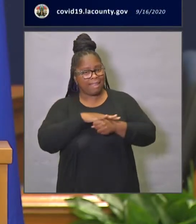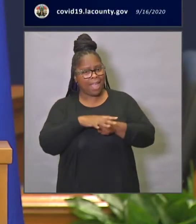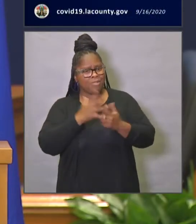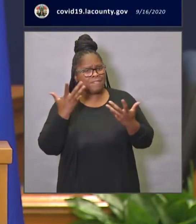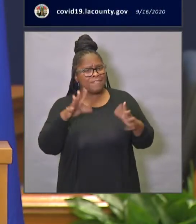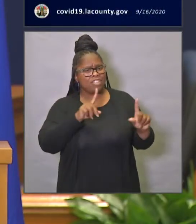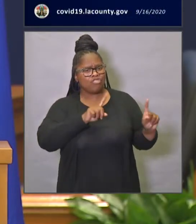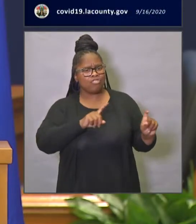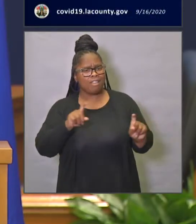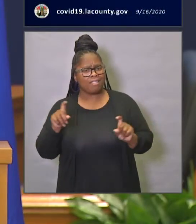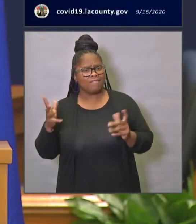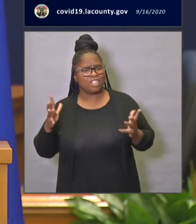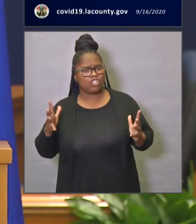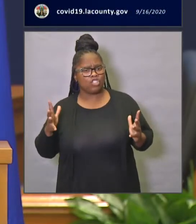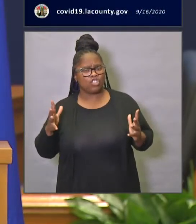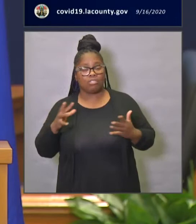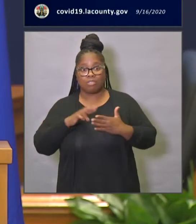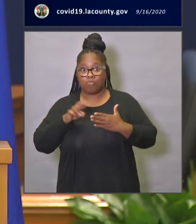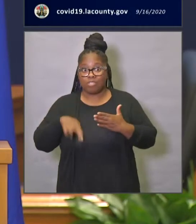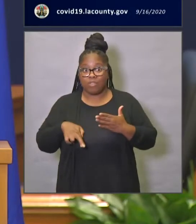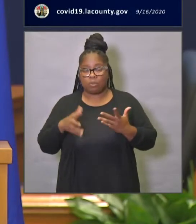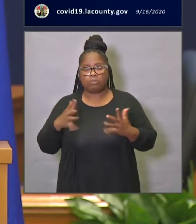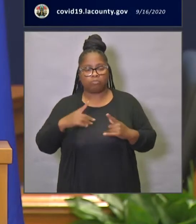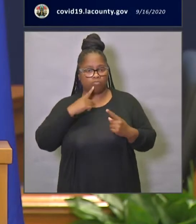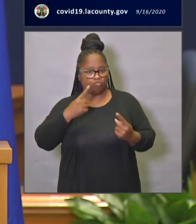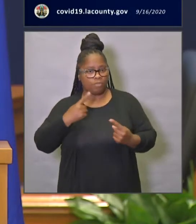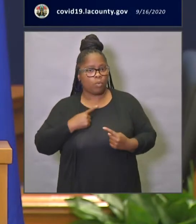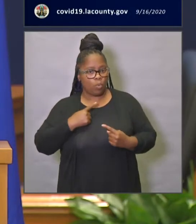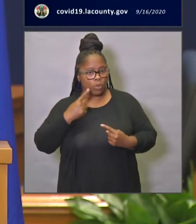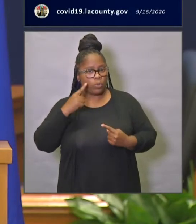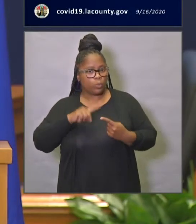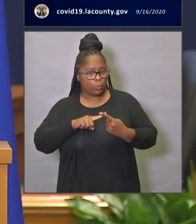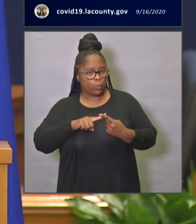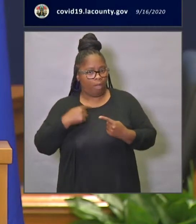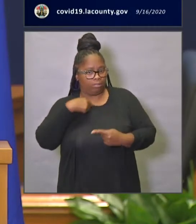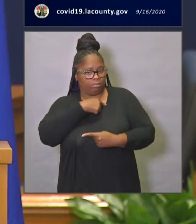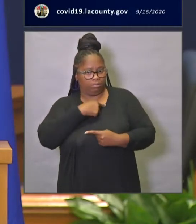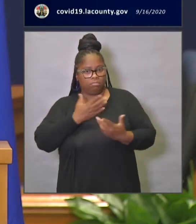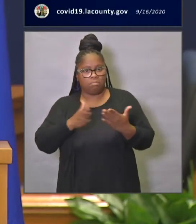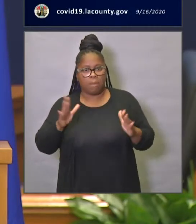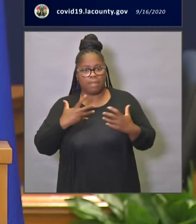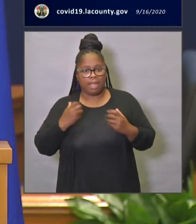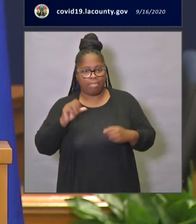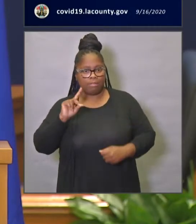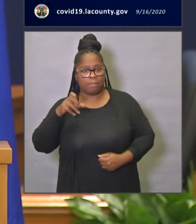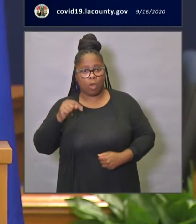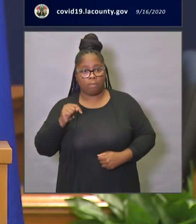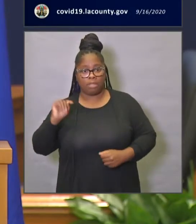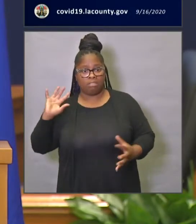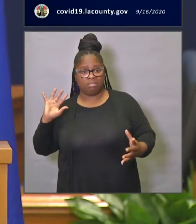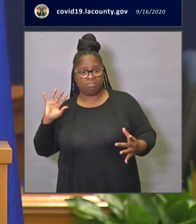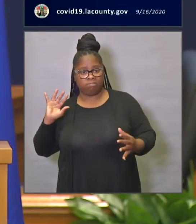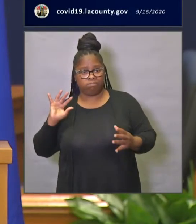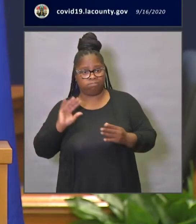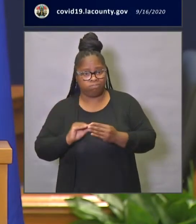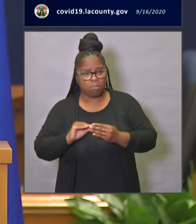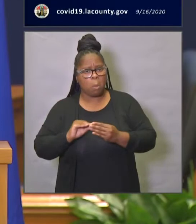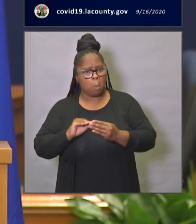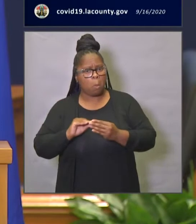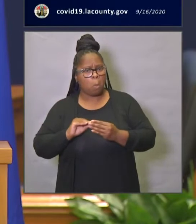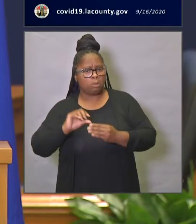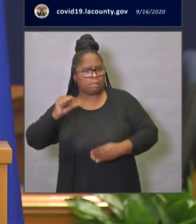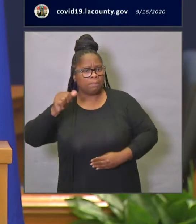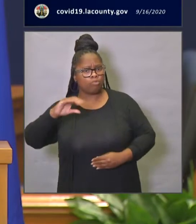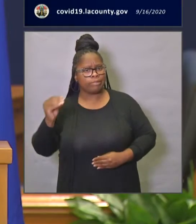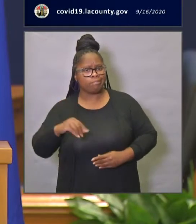for COVID-19 and had results reported to the Public Health Department, and cumulatively 10% have